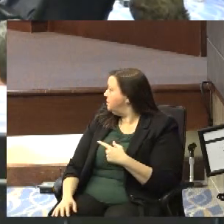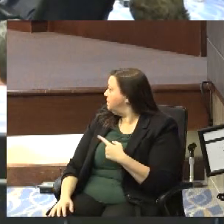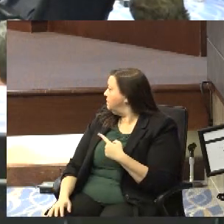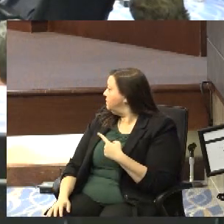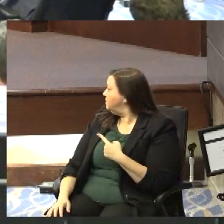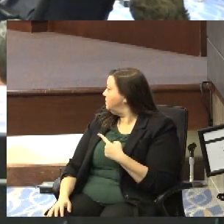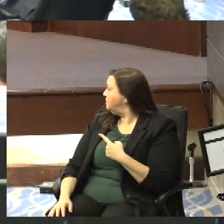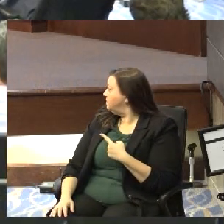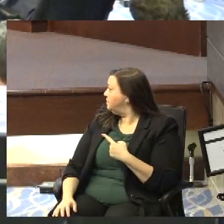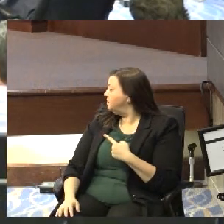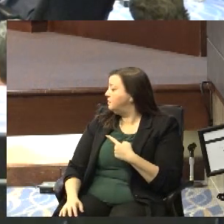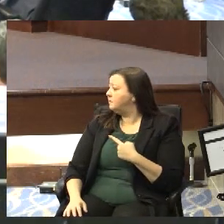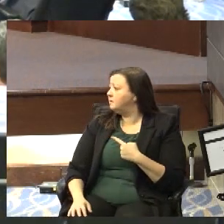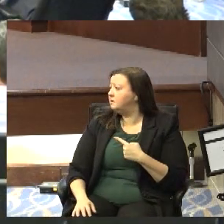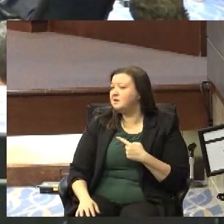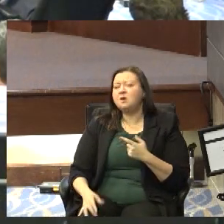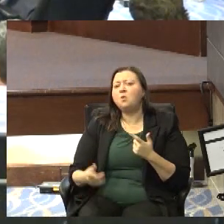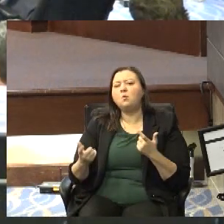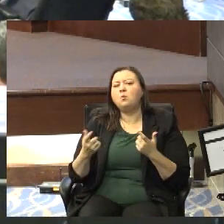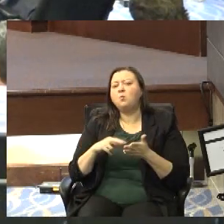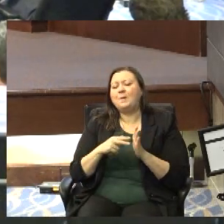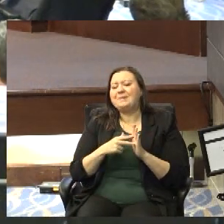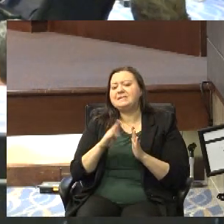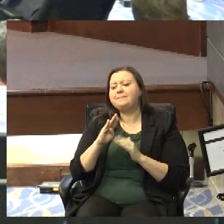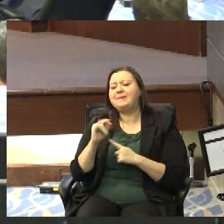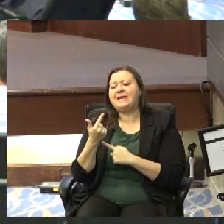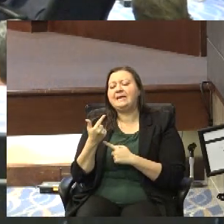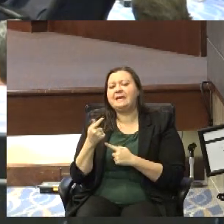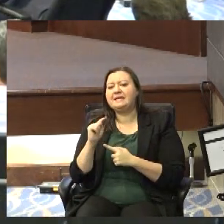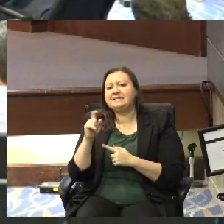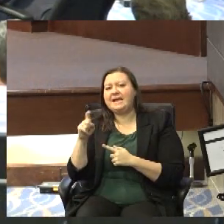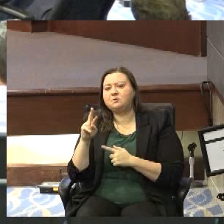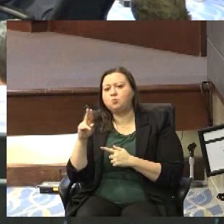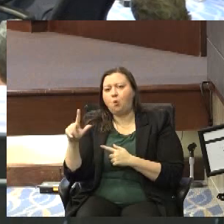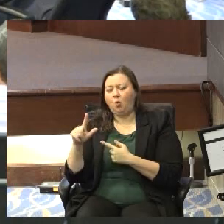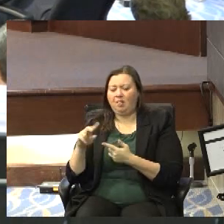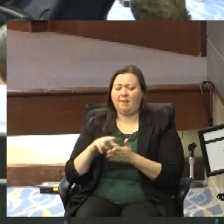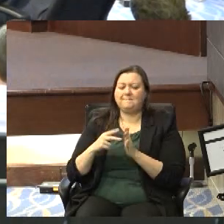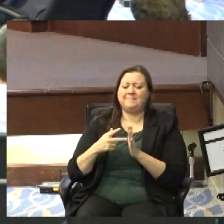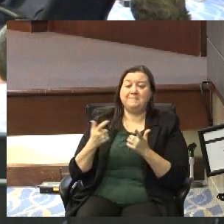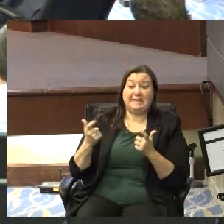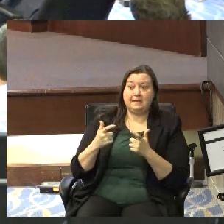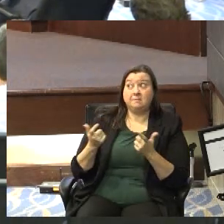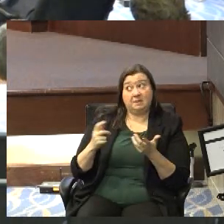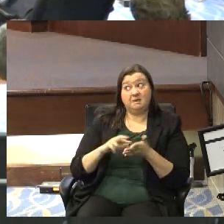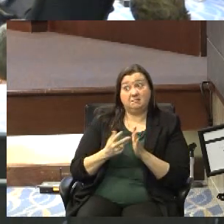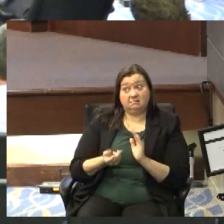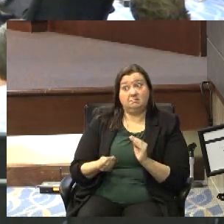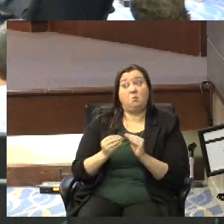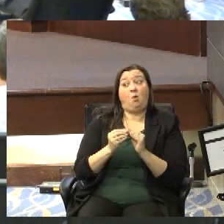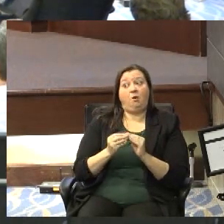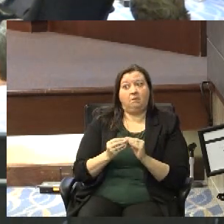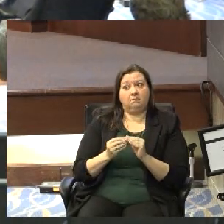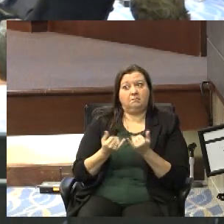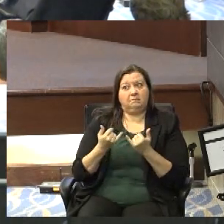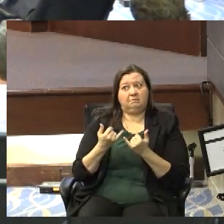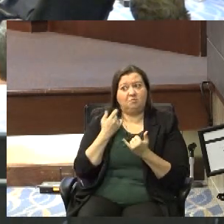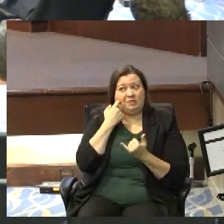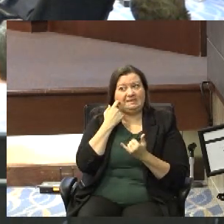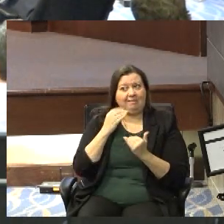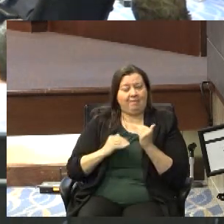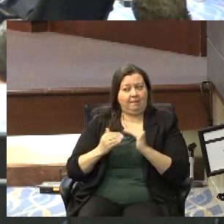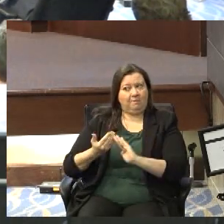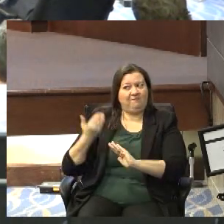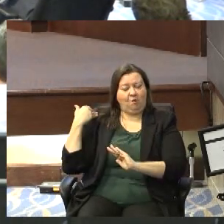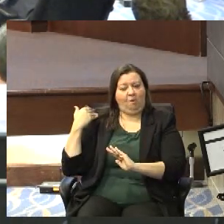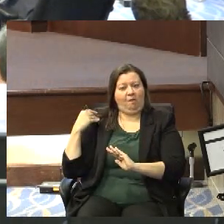cheap seats big, you consider big what? Yeah, that's a good question. I mean, big has gotten a lot bigger these days. Right. You know, it really